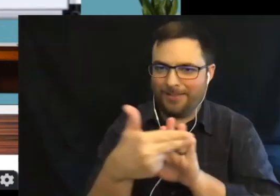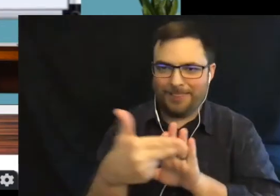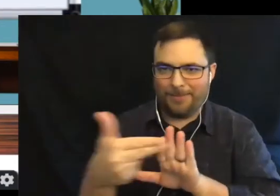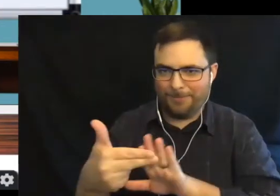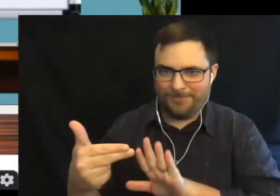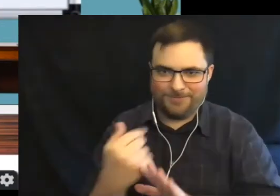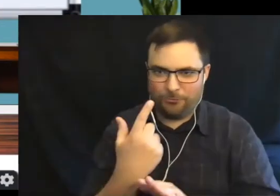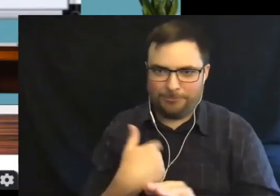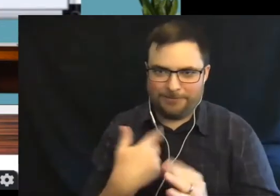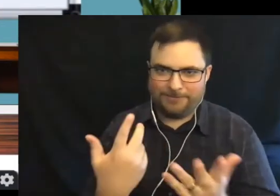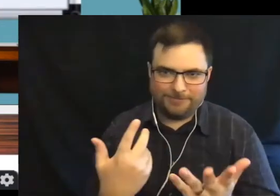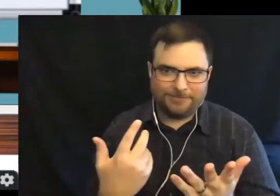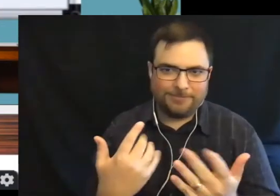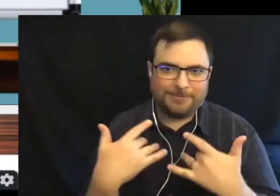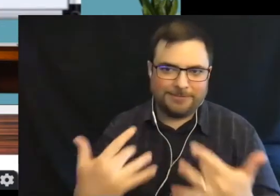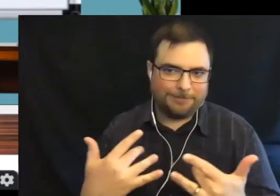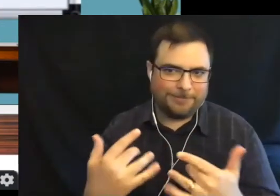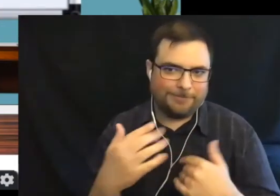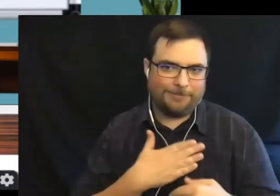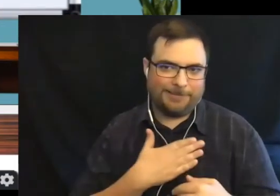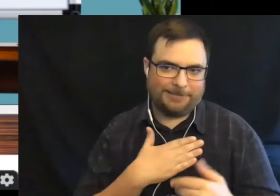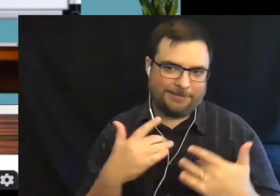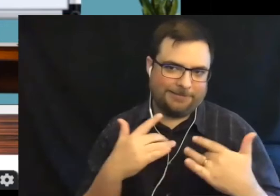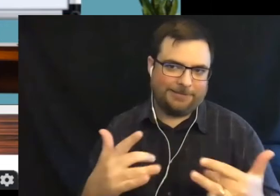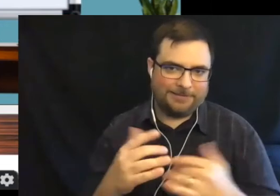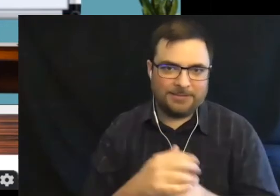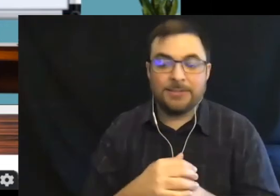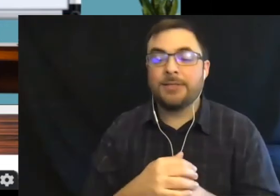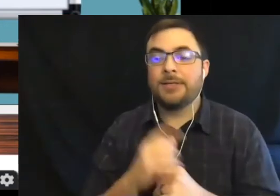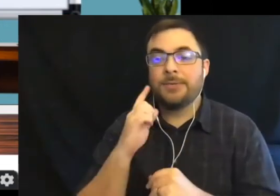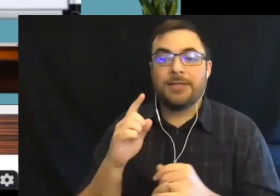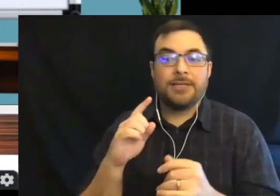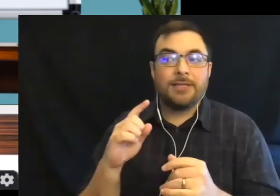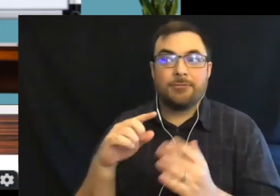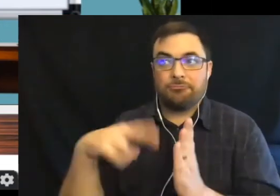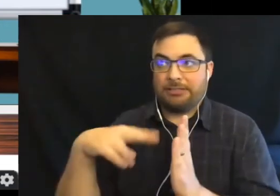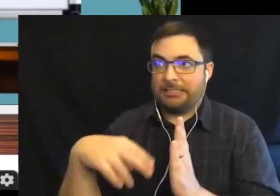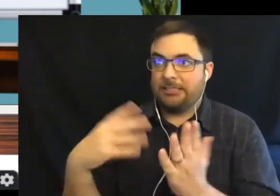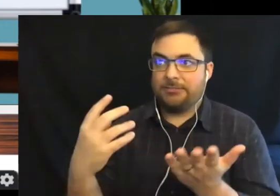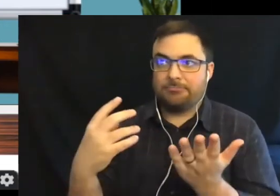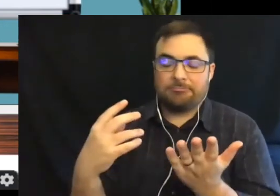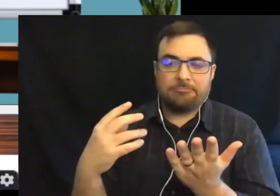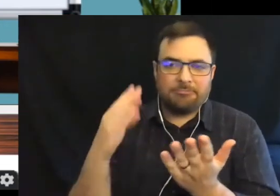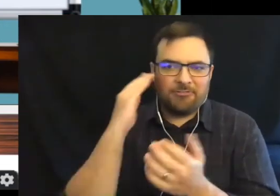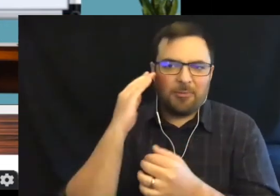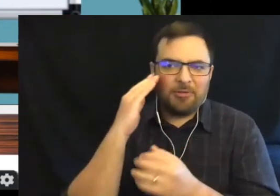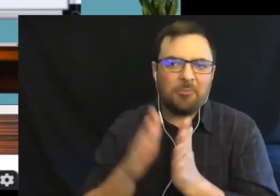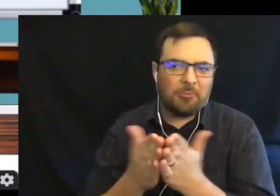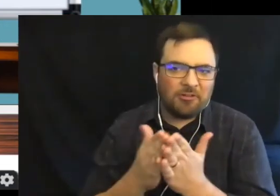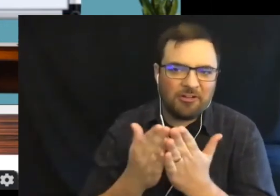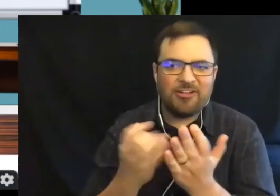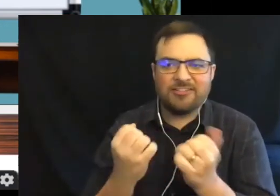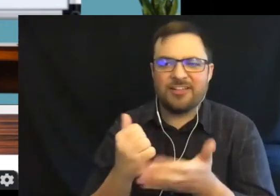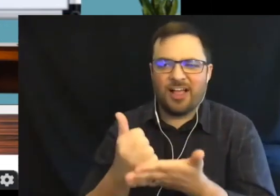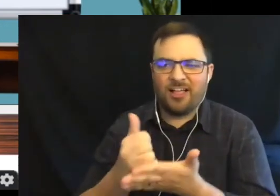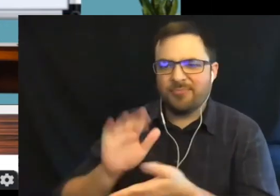student, and we usually start with rereading a familiar book to build fluency, but it really, depends on the